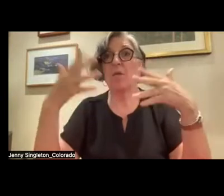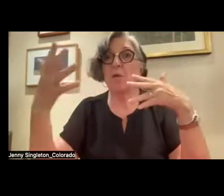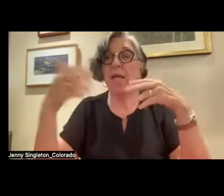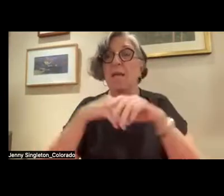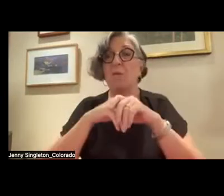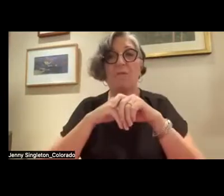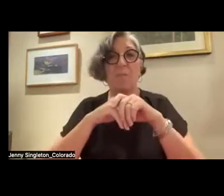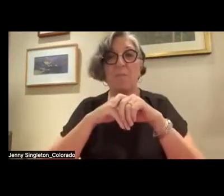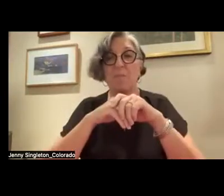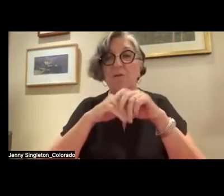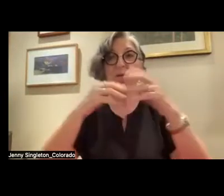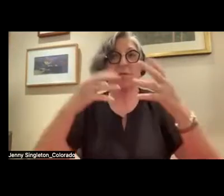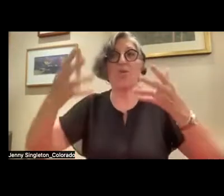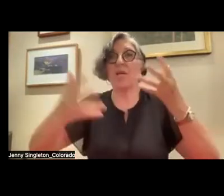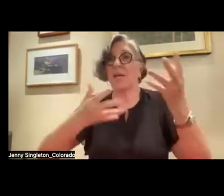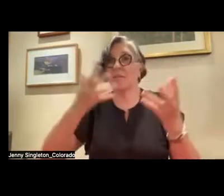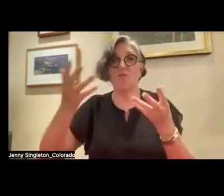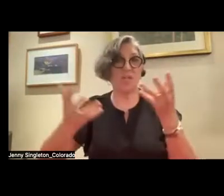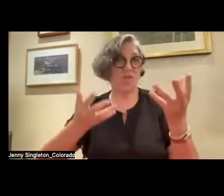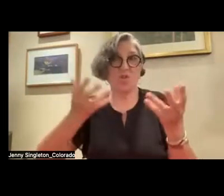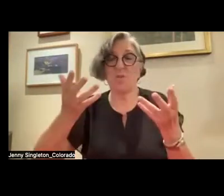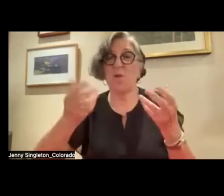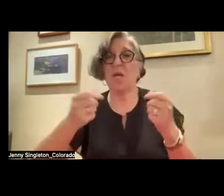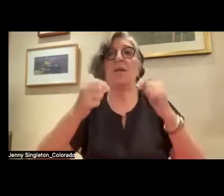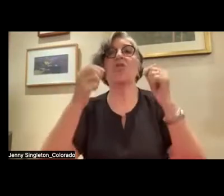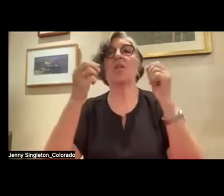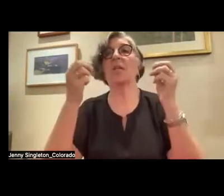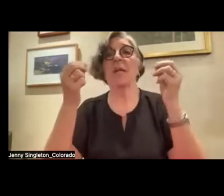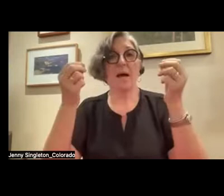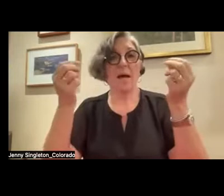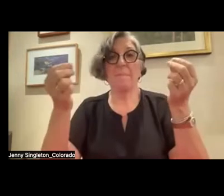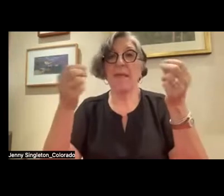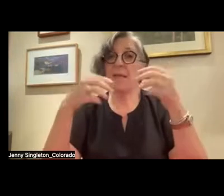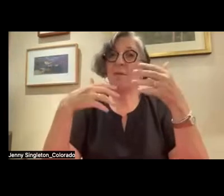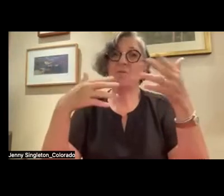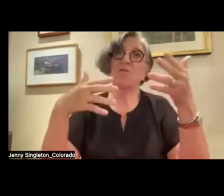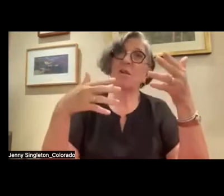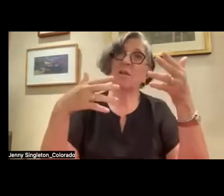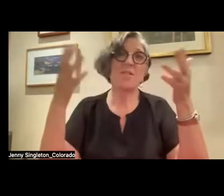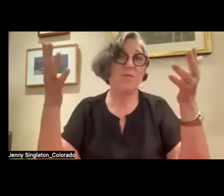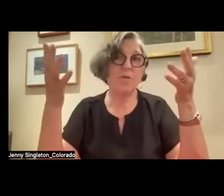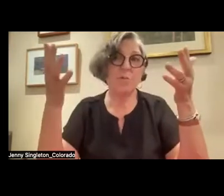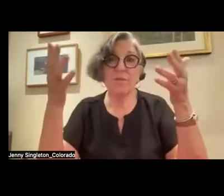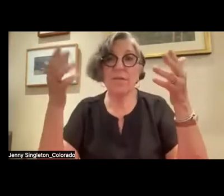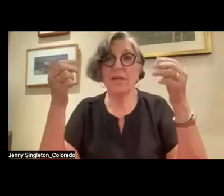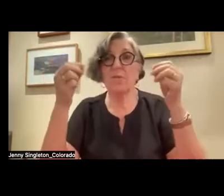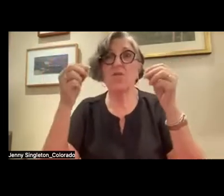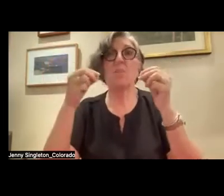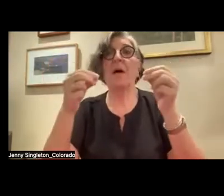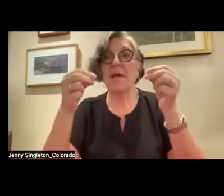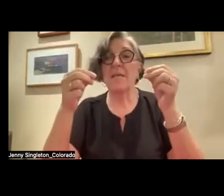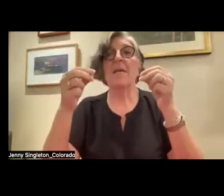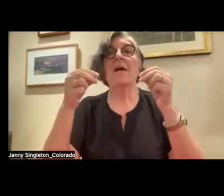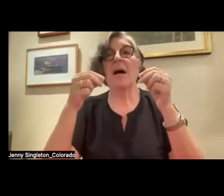for communicating with family members. So they'll create some gestural communication, and those are not considered full-blown sign